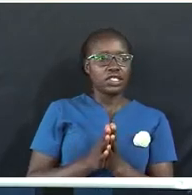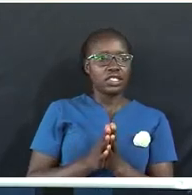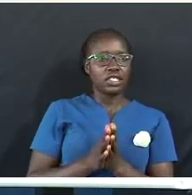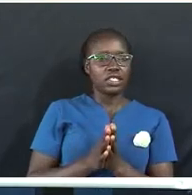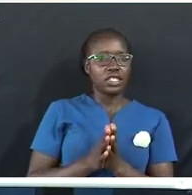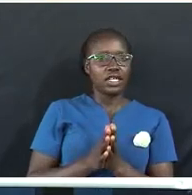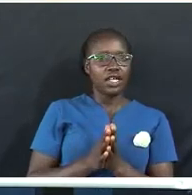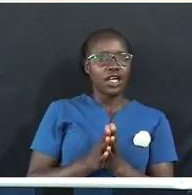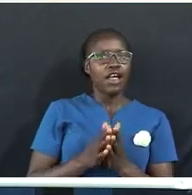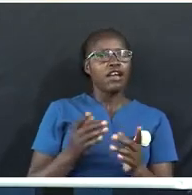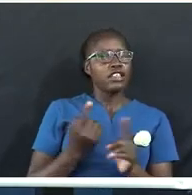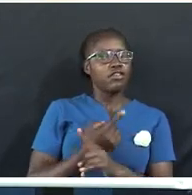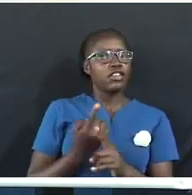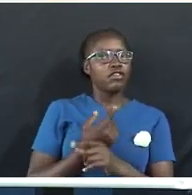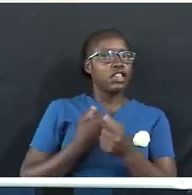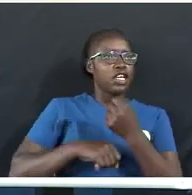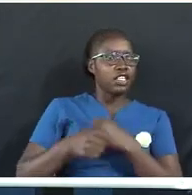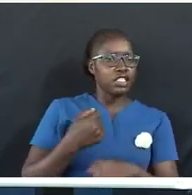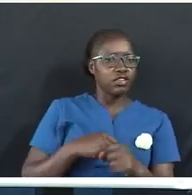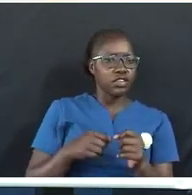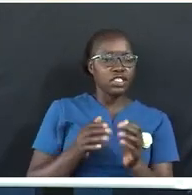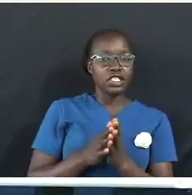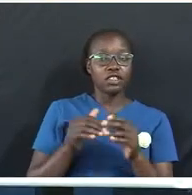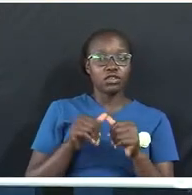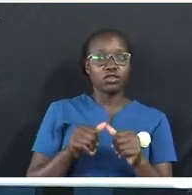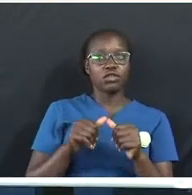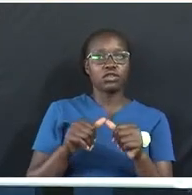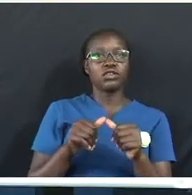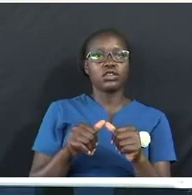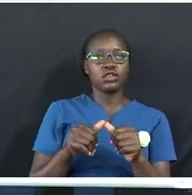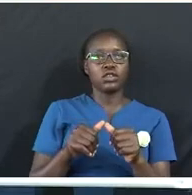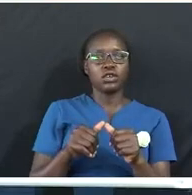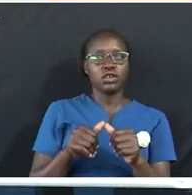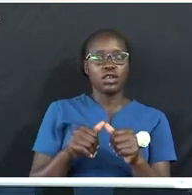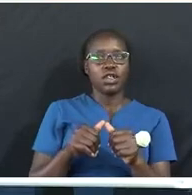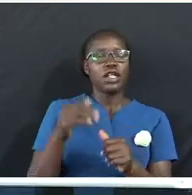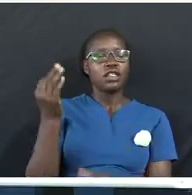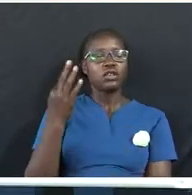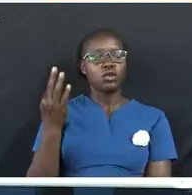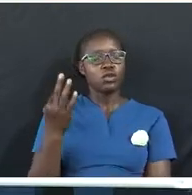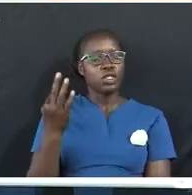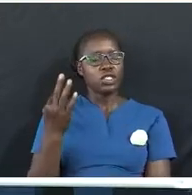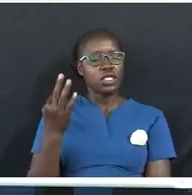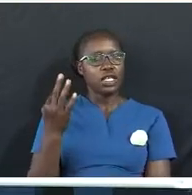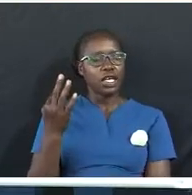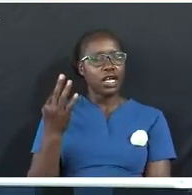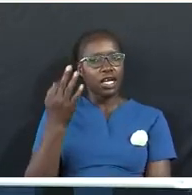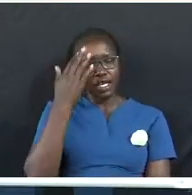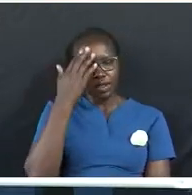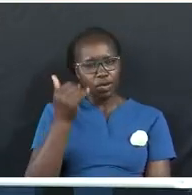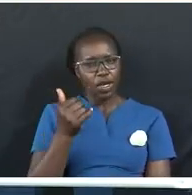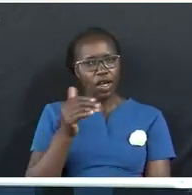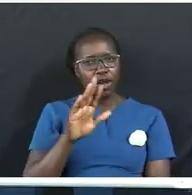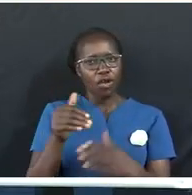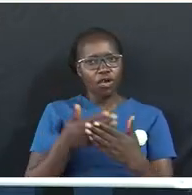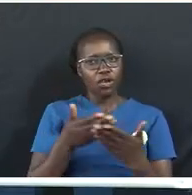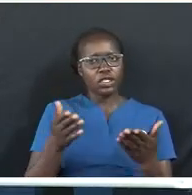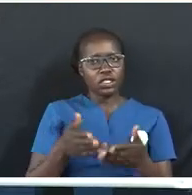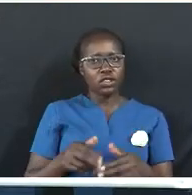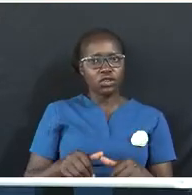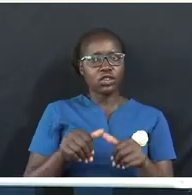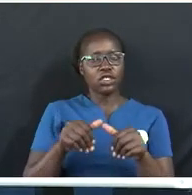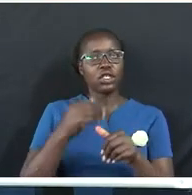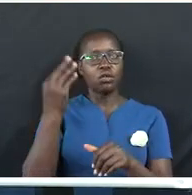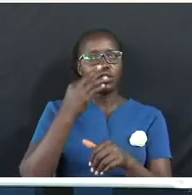50 activity that was undergoing. That was preaching. Because as those things were ongoing, preaching was